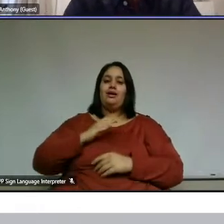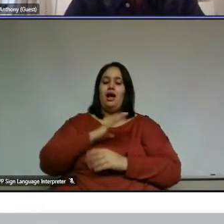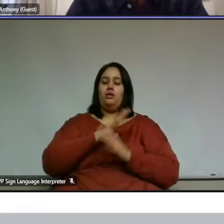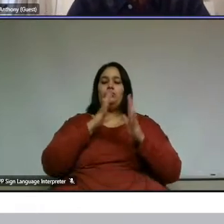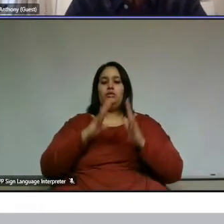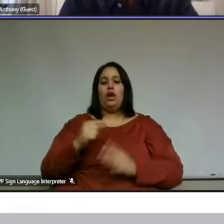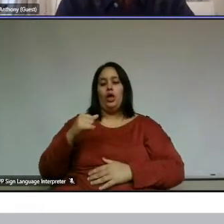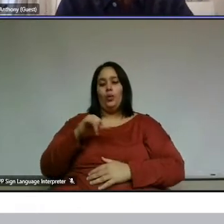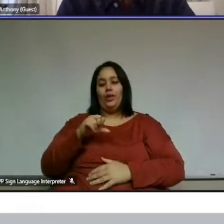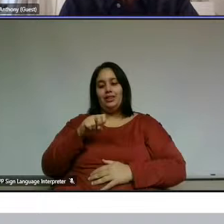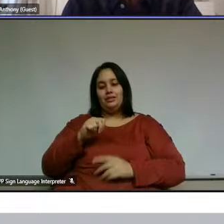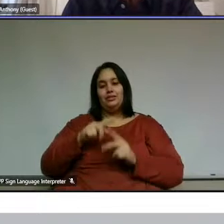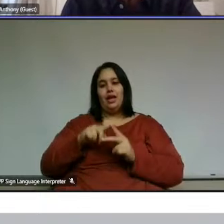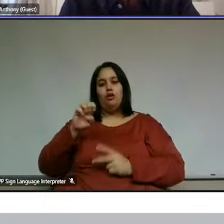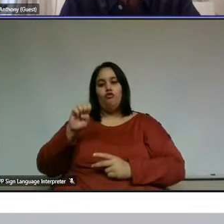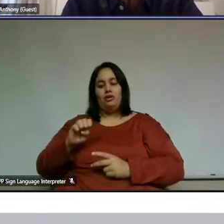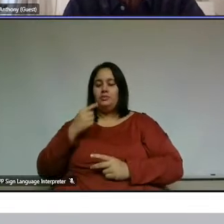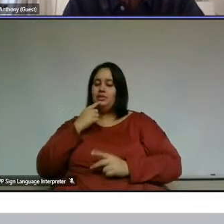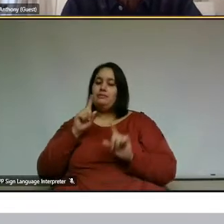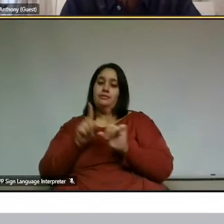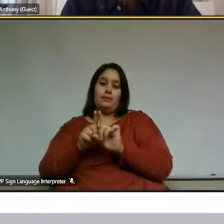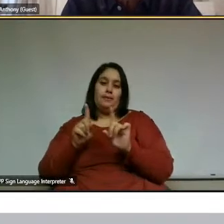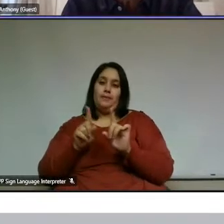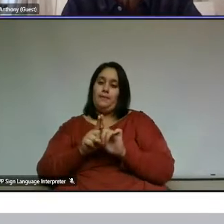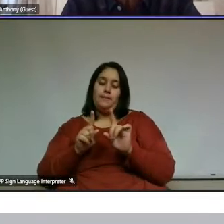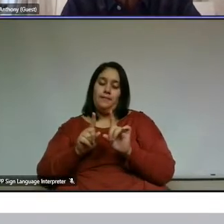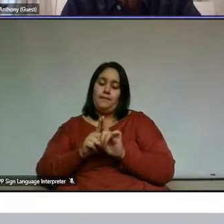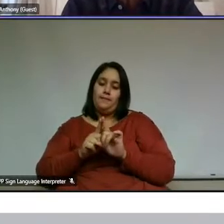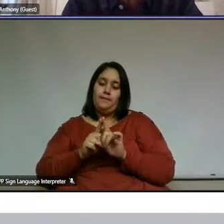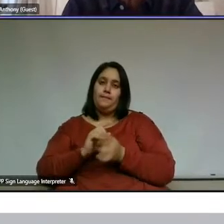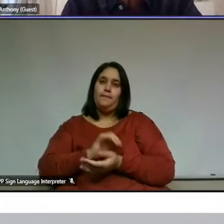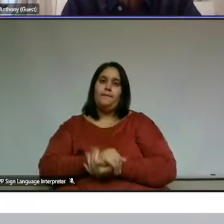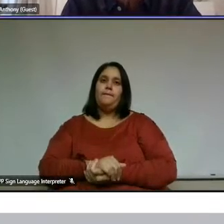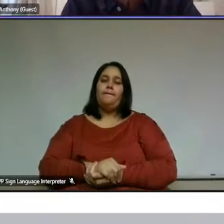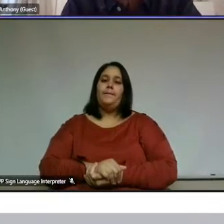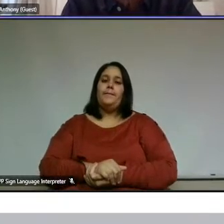and also mentioned by Mr. Rasmus,